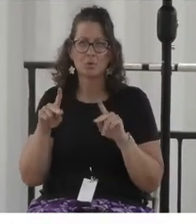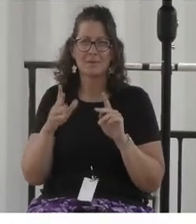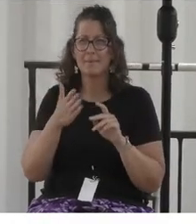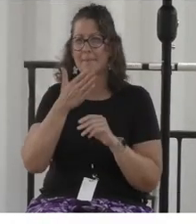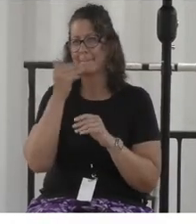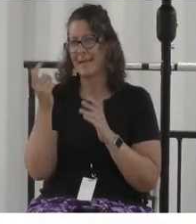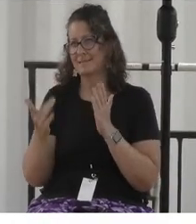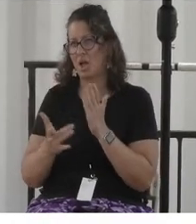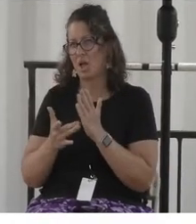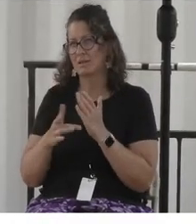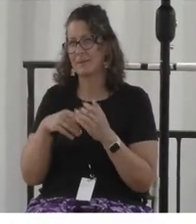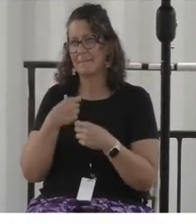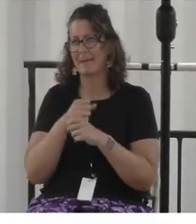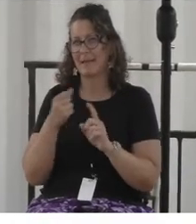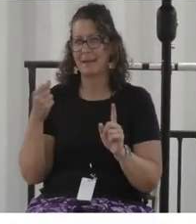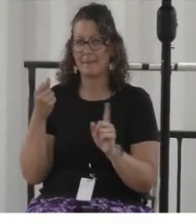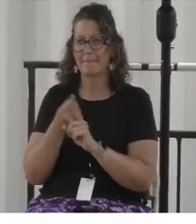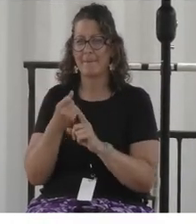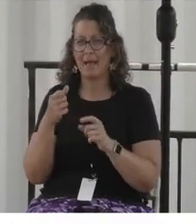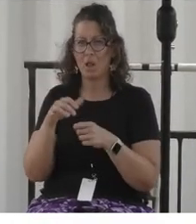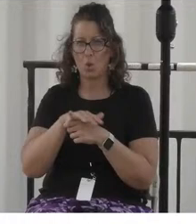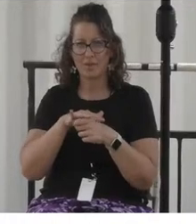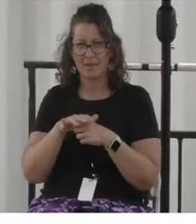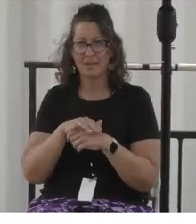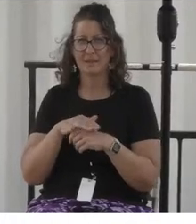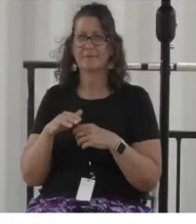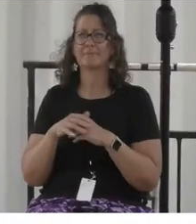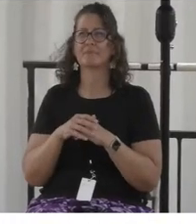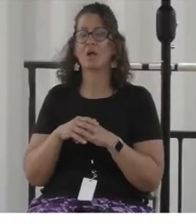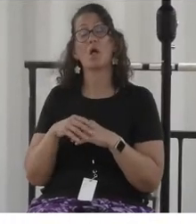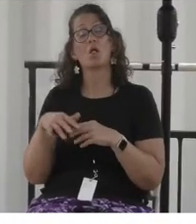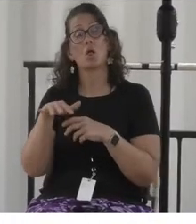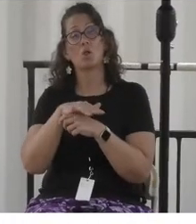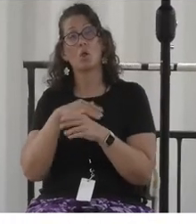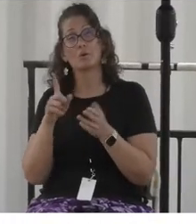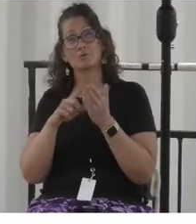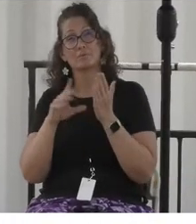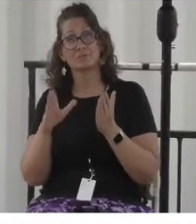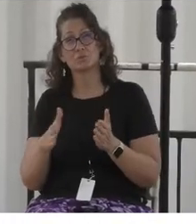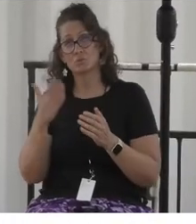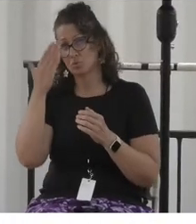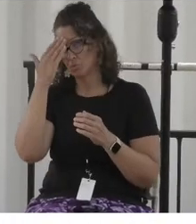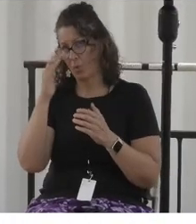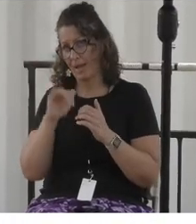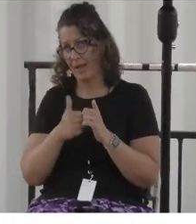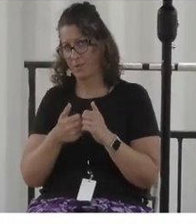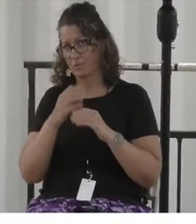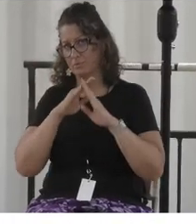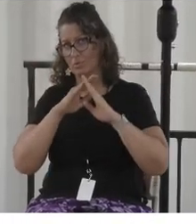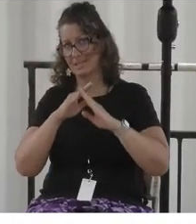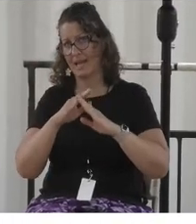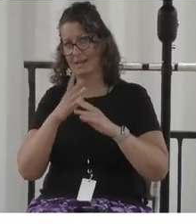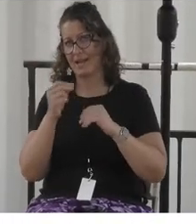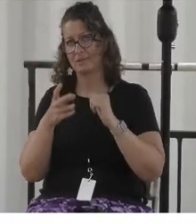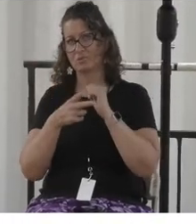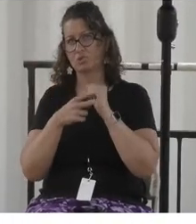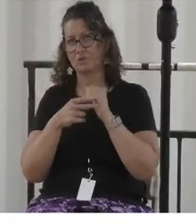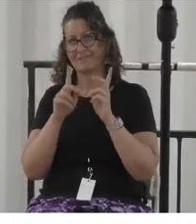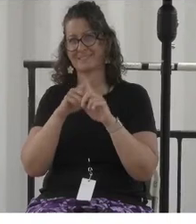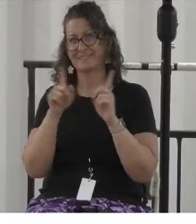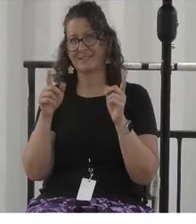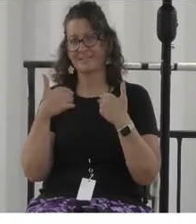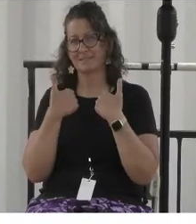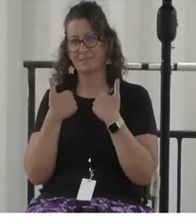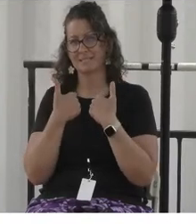best technology to make an impact locally. And after all, it's the local researchers who know how to actually protect and conserve different